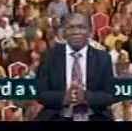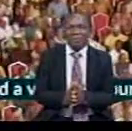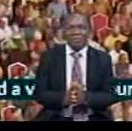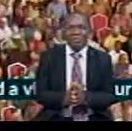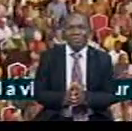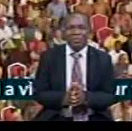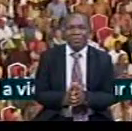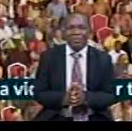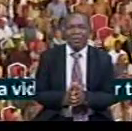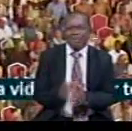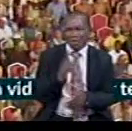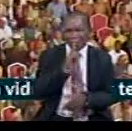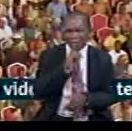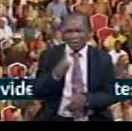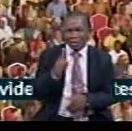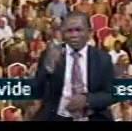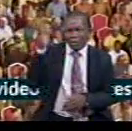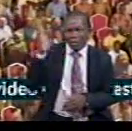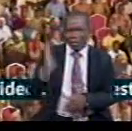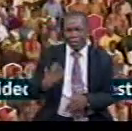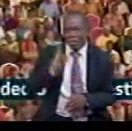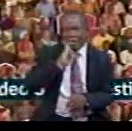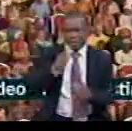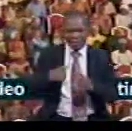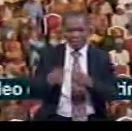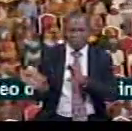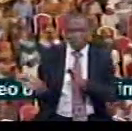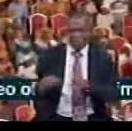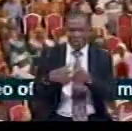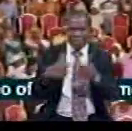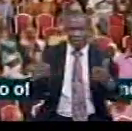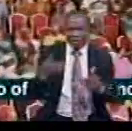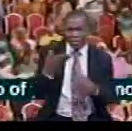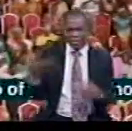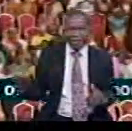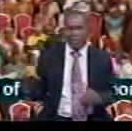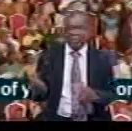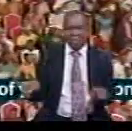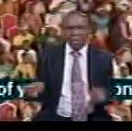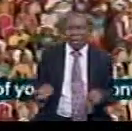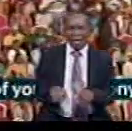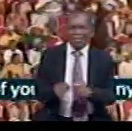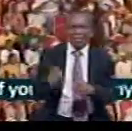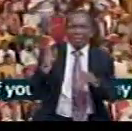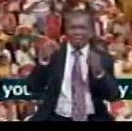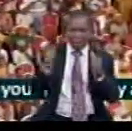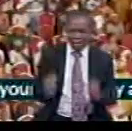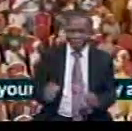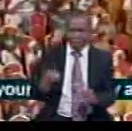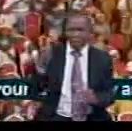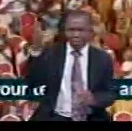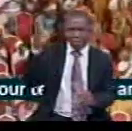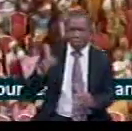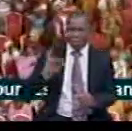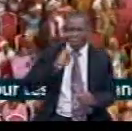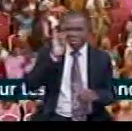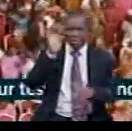Indeed, God is doing great things online. As the power of God is touching lives all across